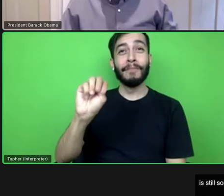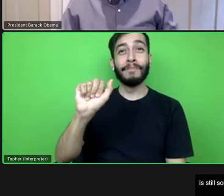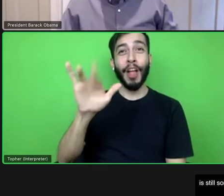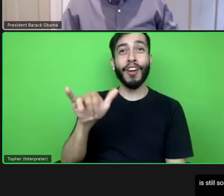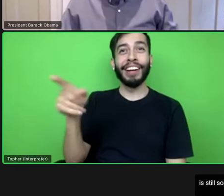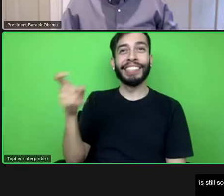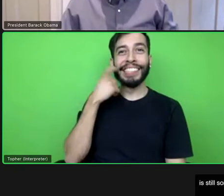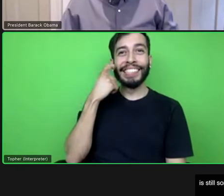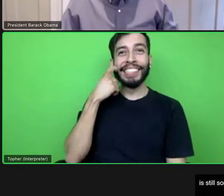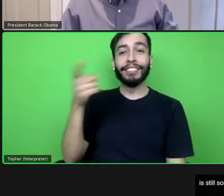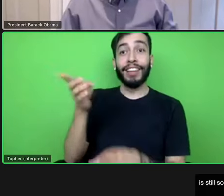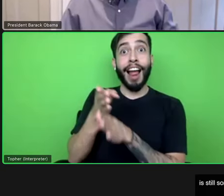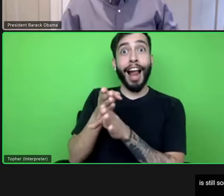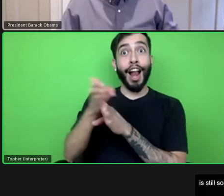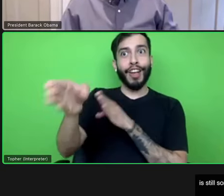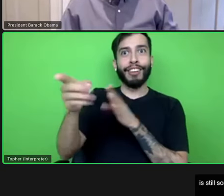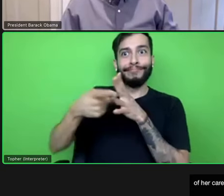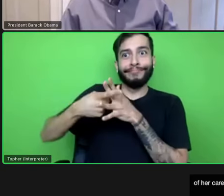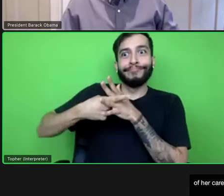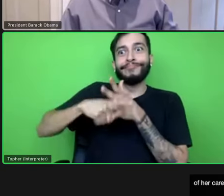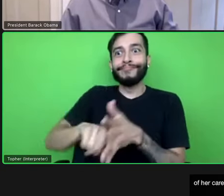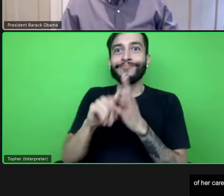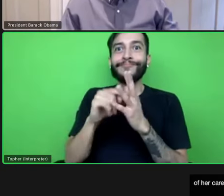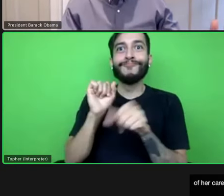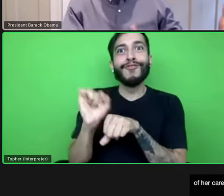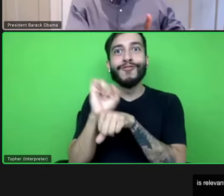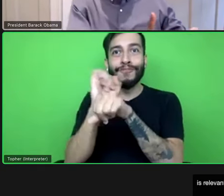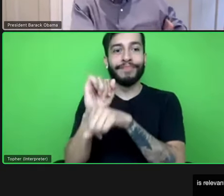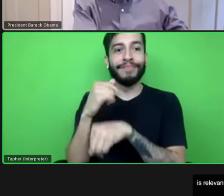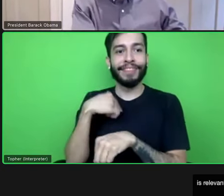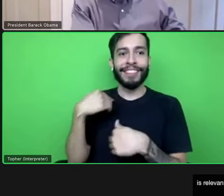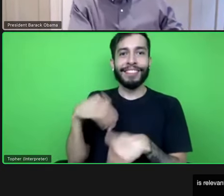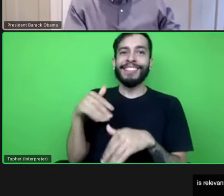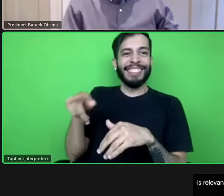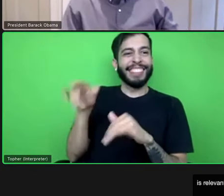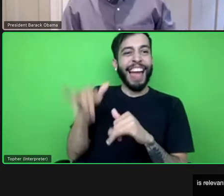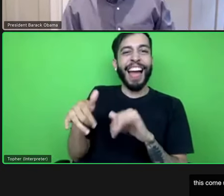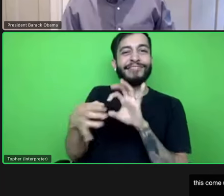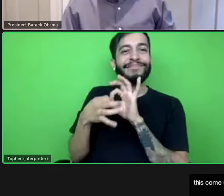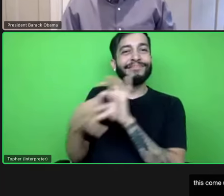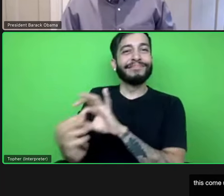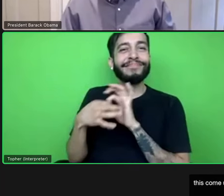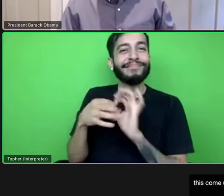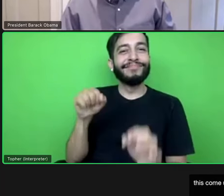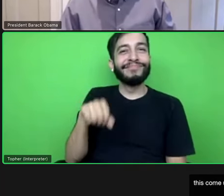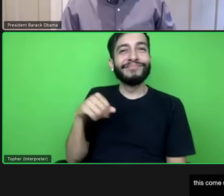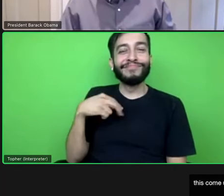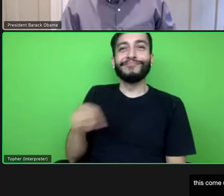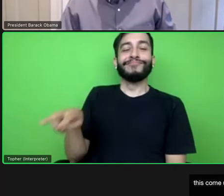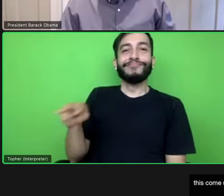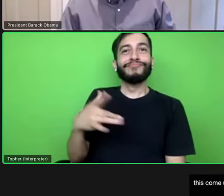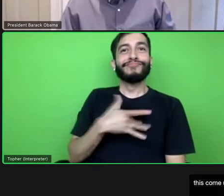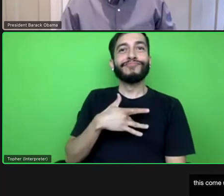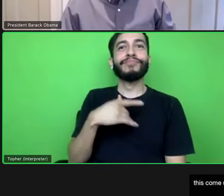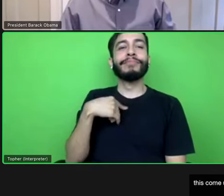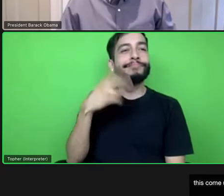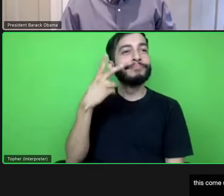relevant, you're hearing this come up among a lot of young people who are out there marching right now on behalf